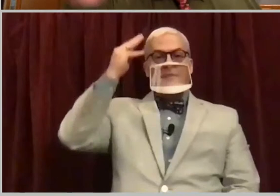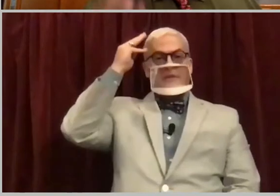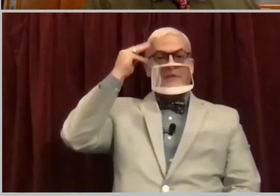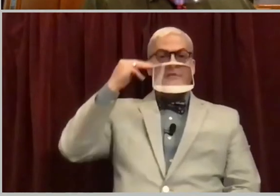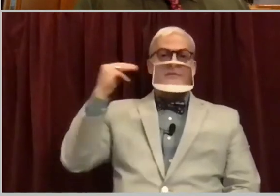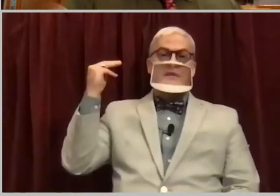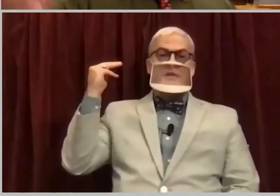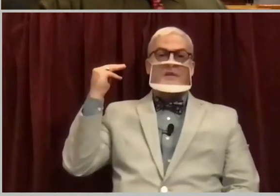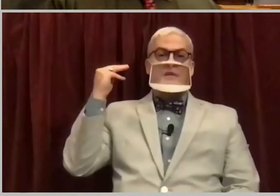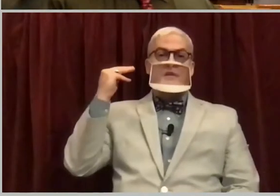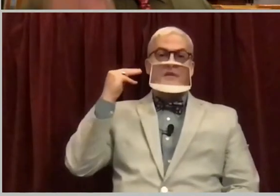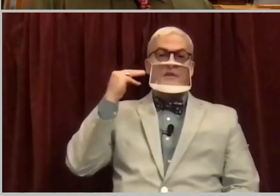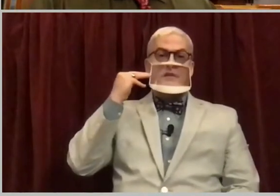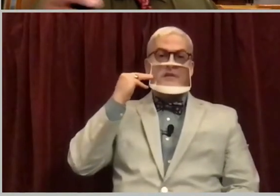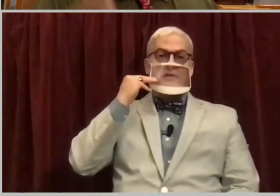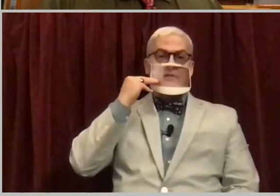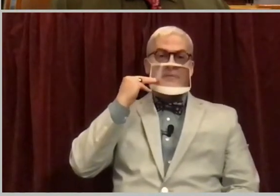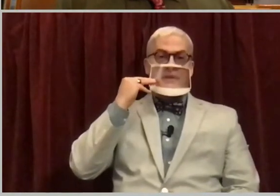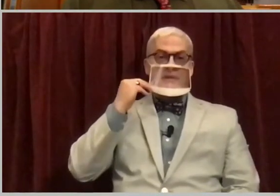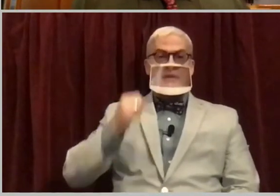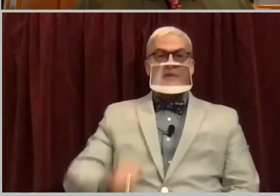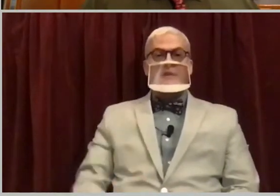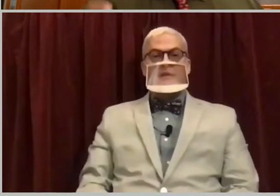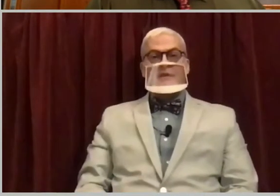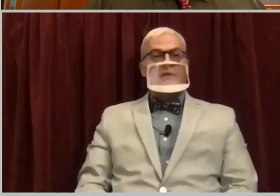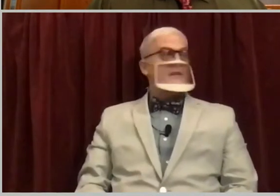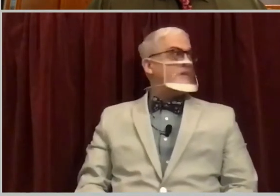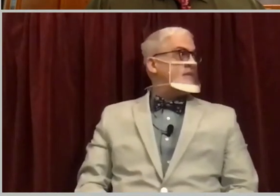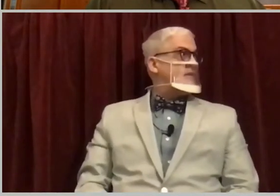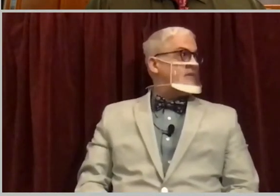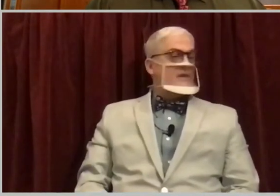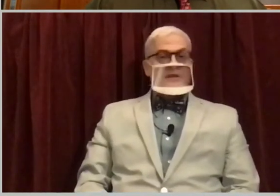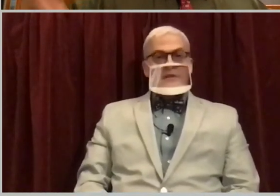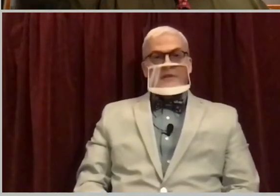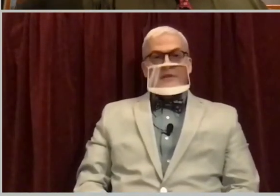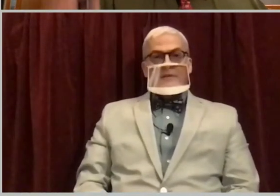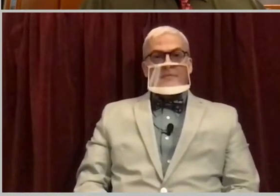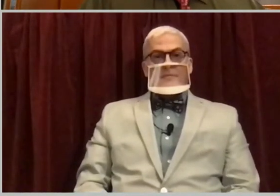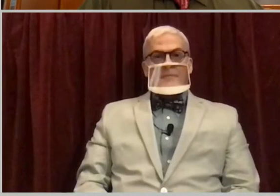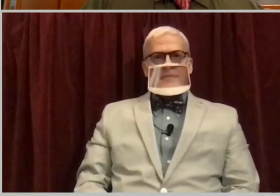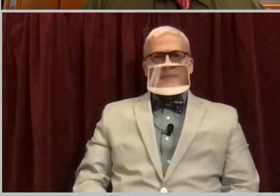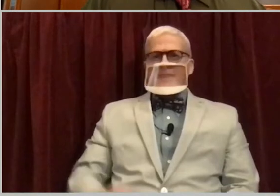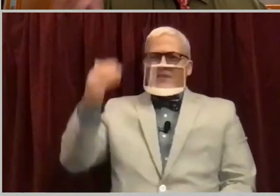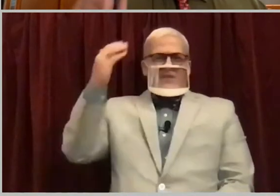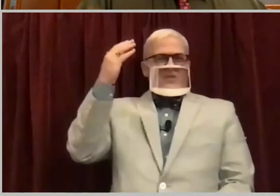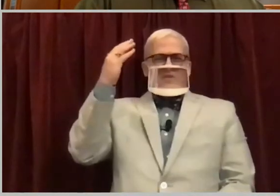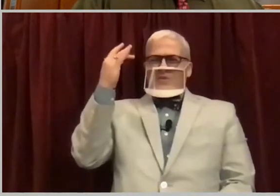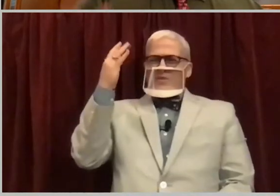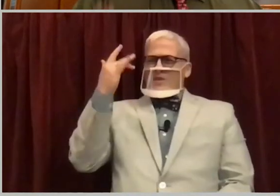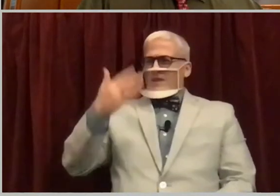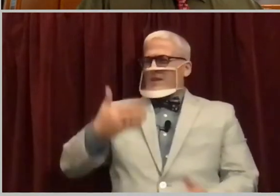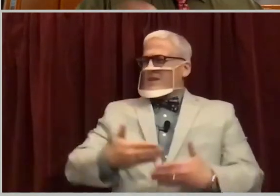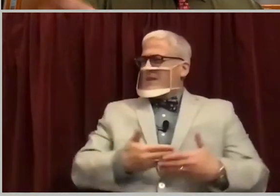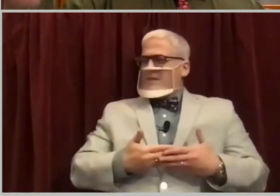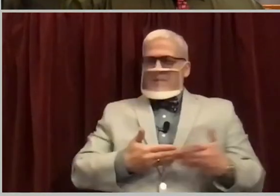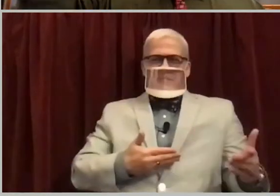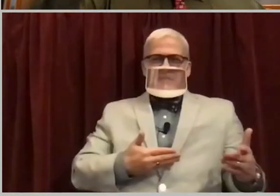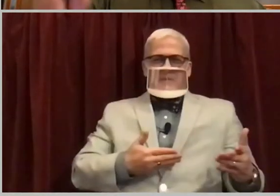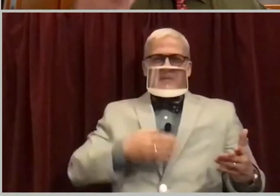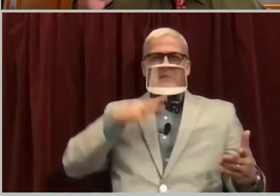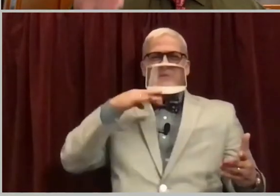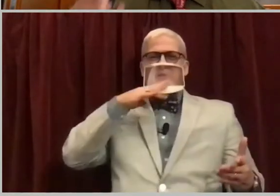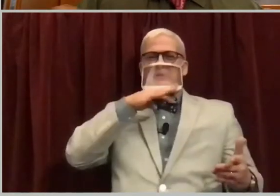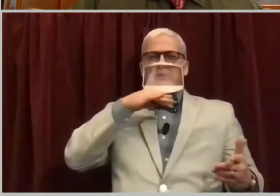babe, the Son of Mary. Why lies he